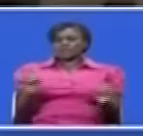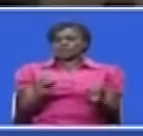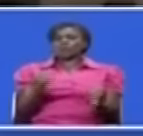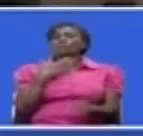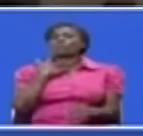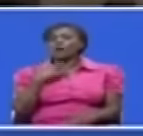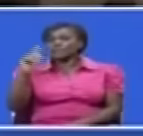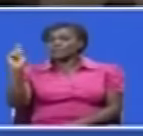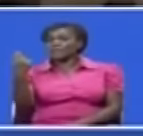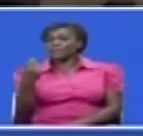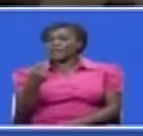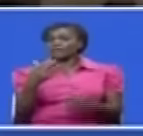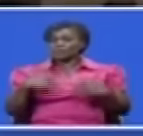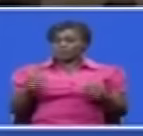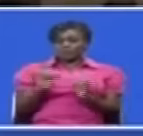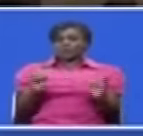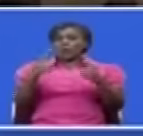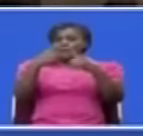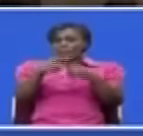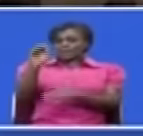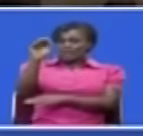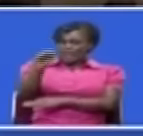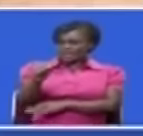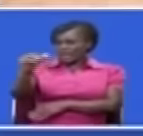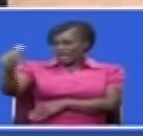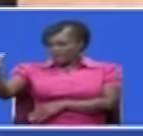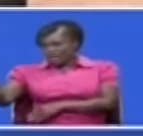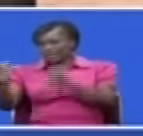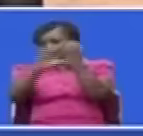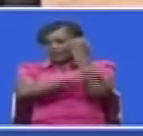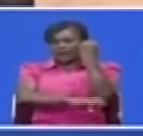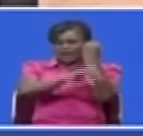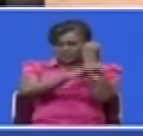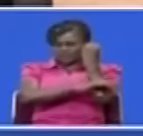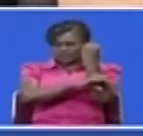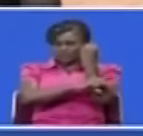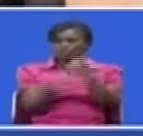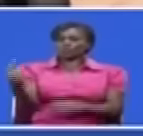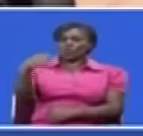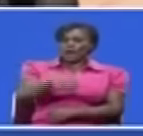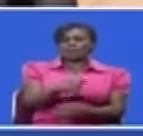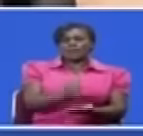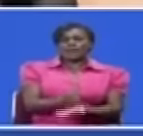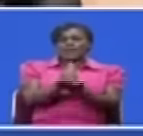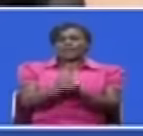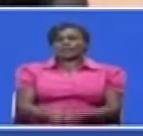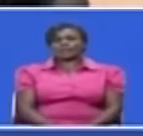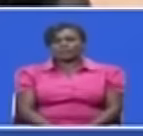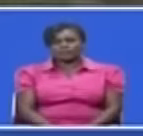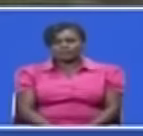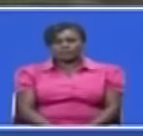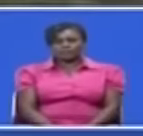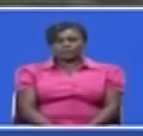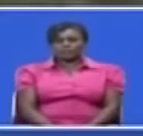We're not going to talk about that. But we are asking other countries to pour in their troops. But Delano, we do need to talk about this, because